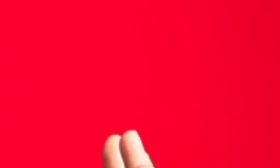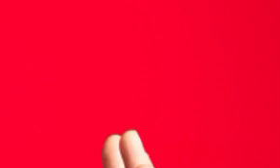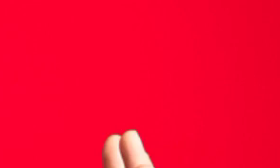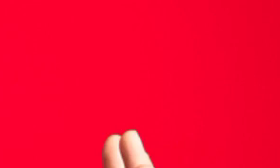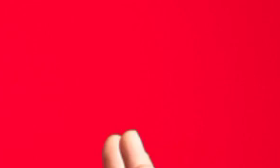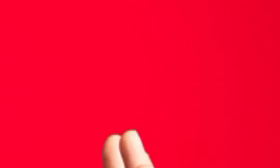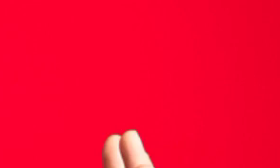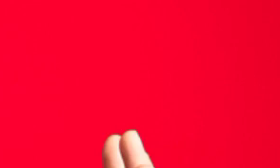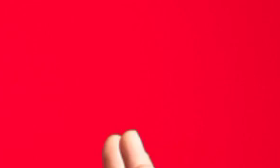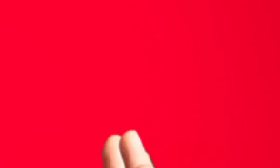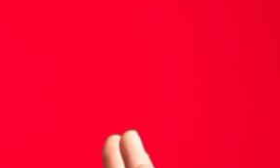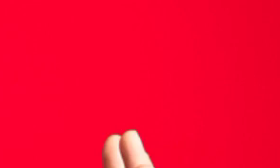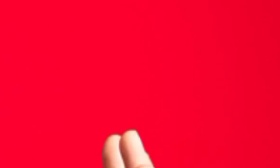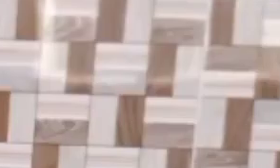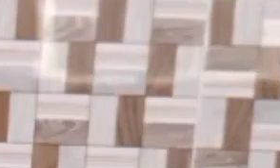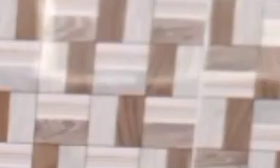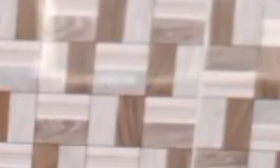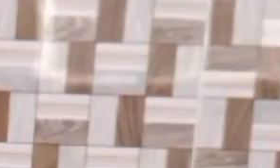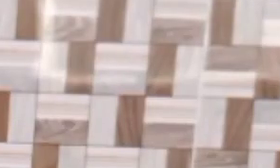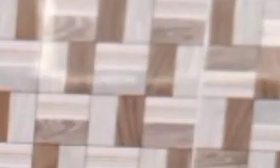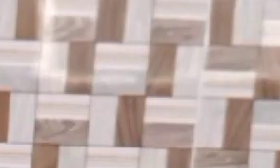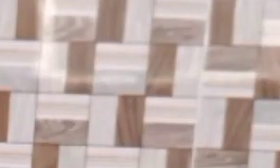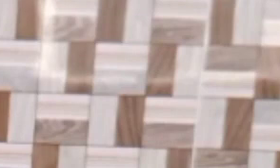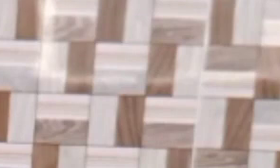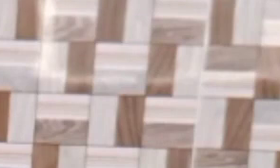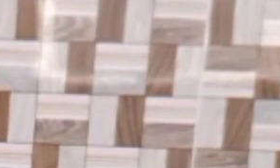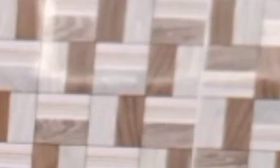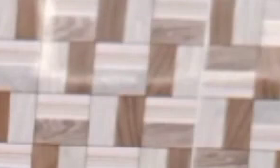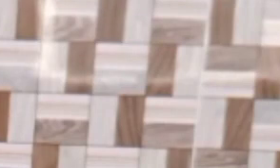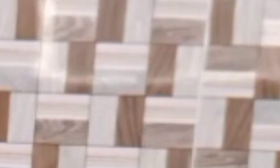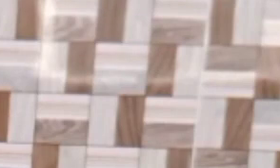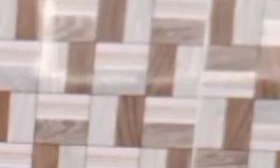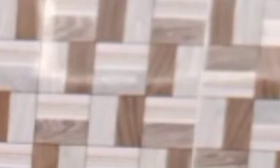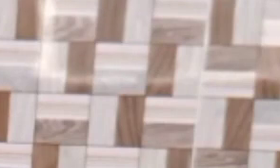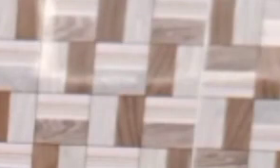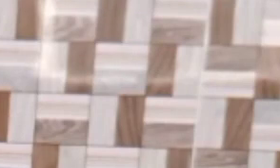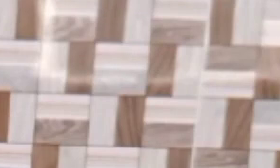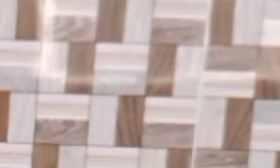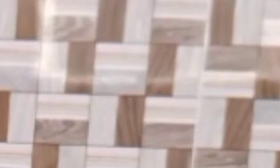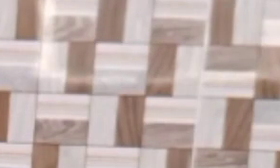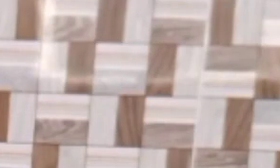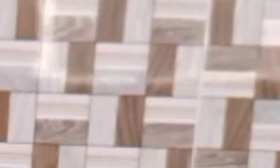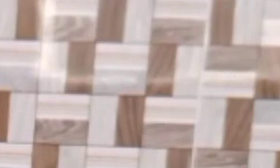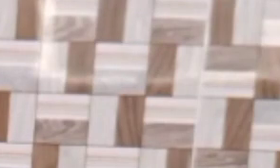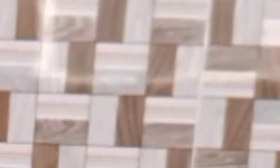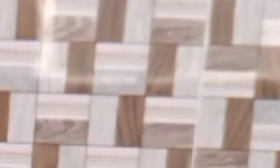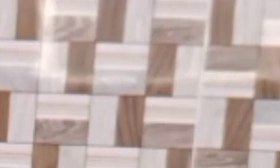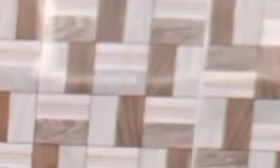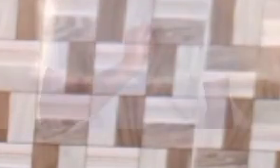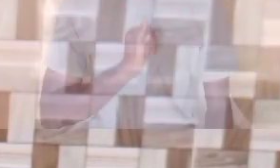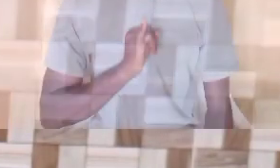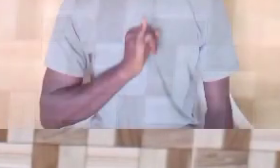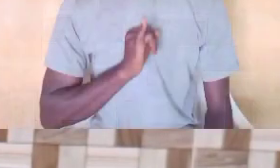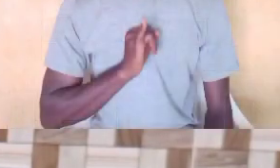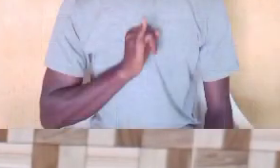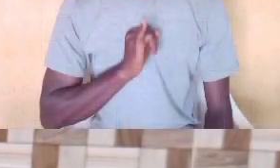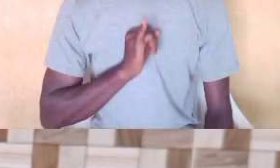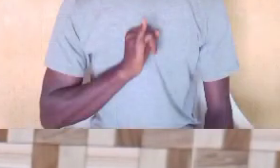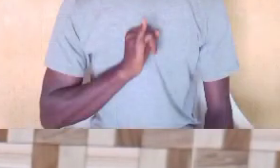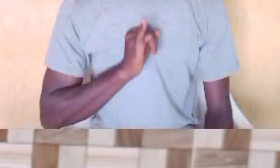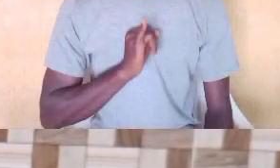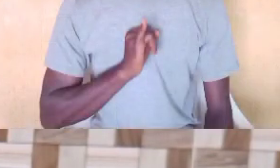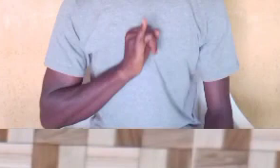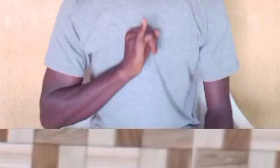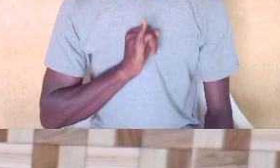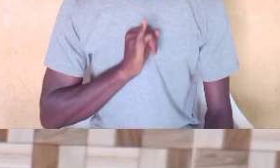directly at the face of the deaf person. Now, for you to understand this concept I just spoke about, you are going to see 2 different videos. The